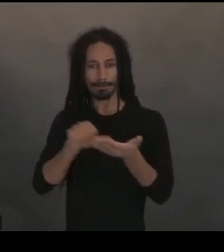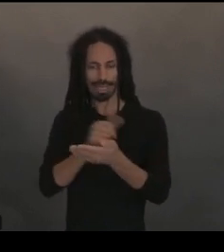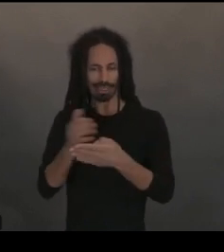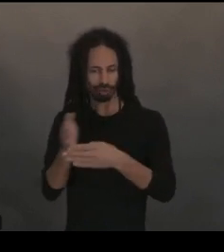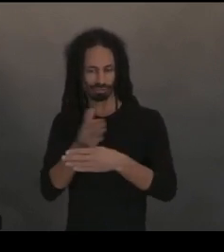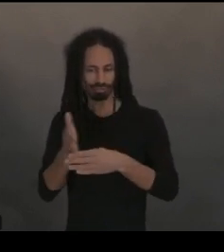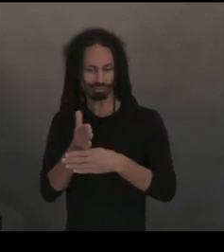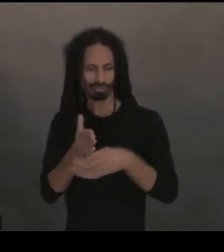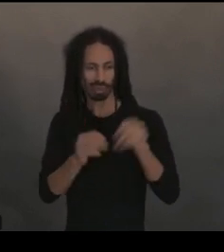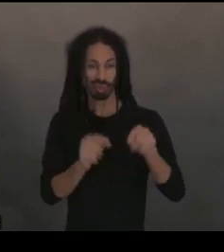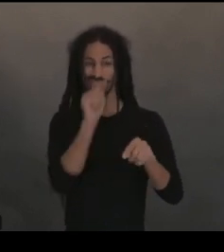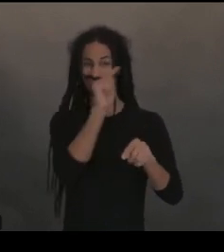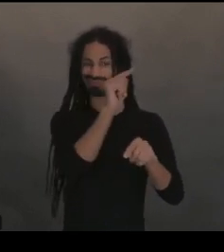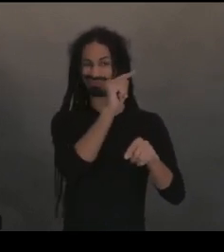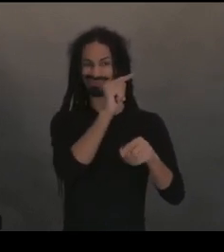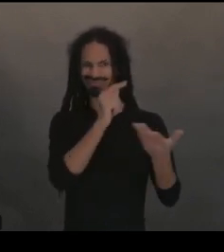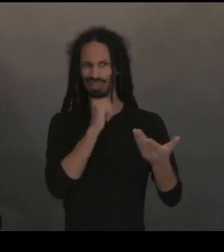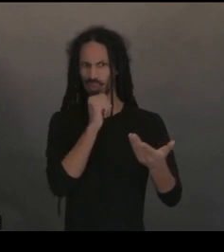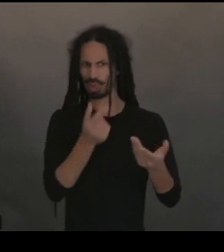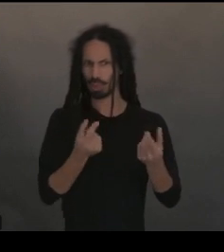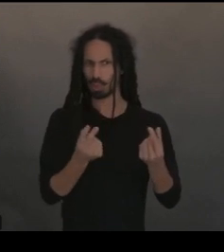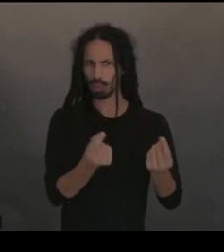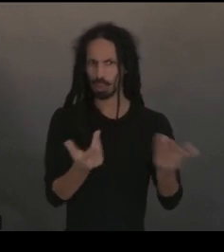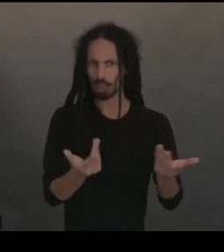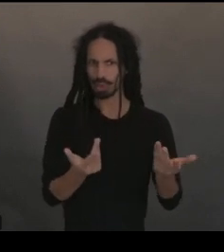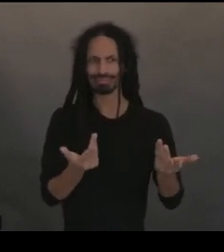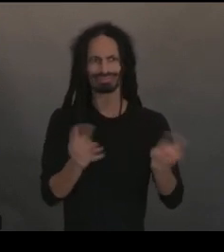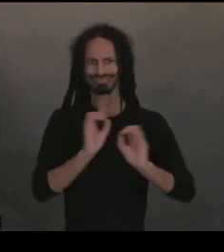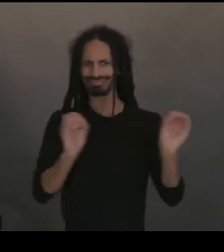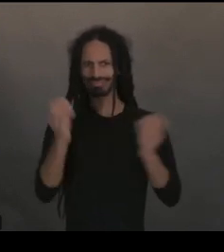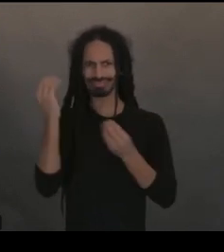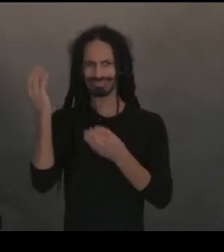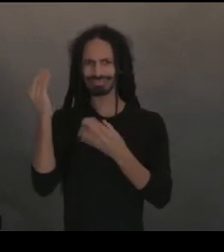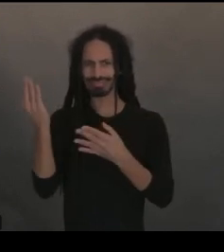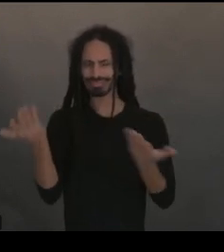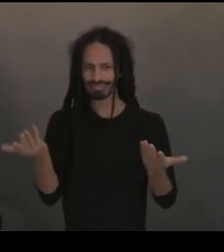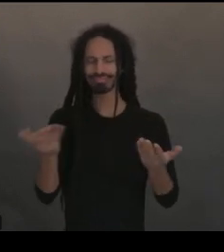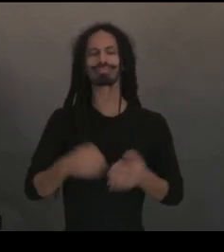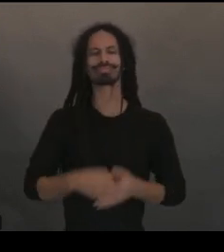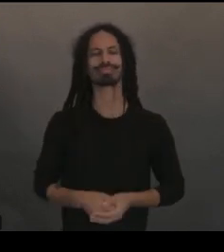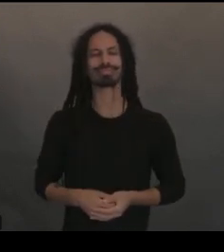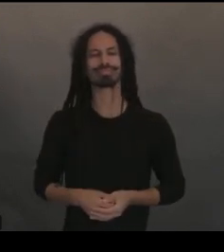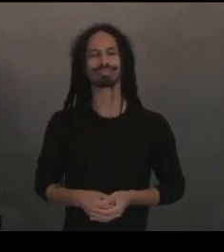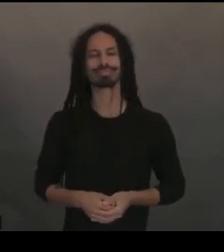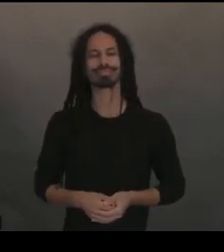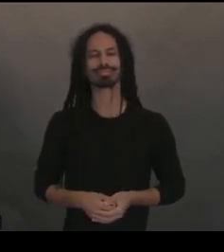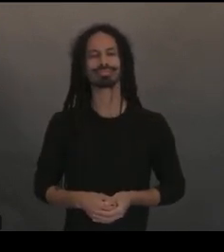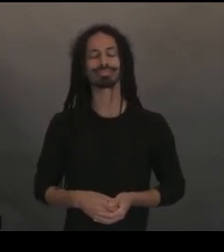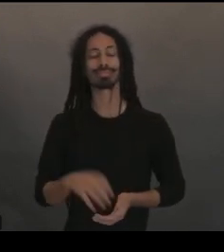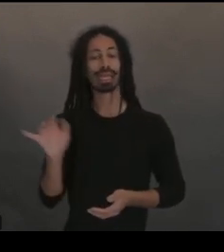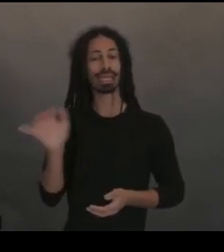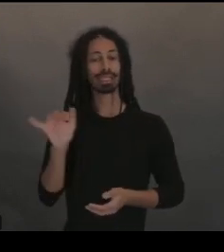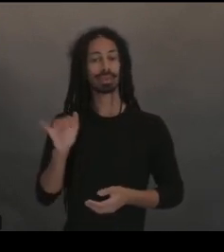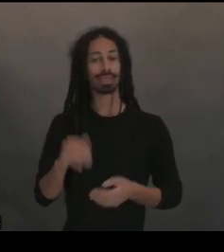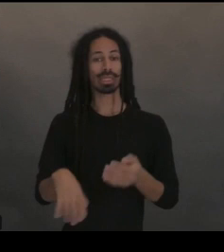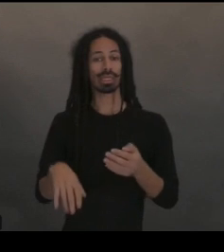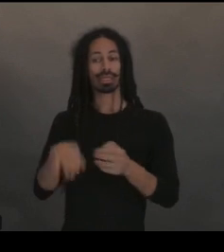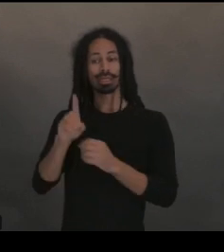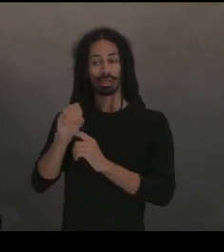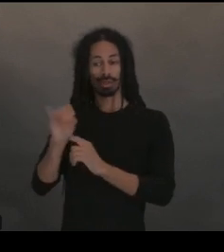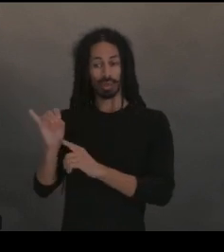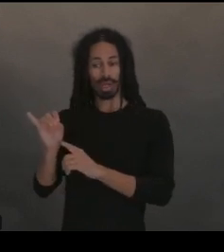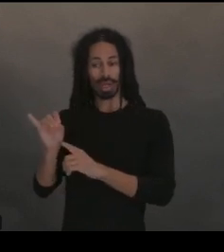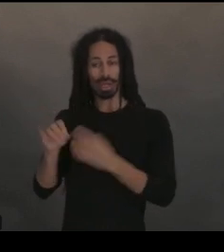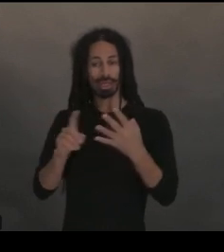that. We didn't have a need to do so. We didn't have that information. And then there was also the difference with a DOI versus a